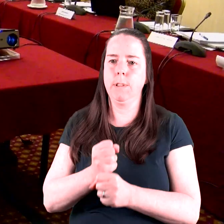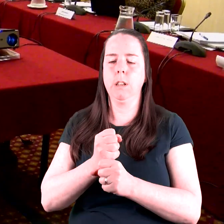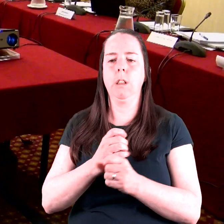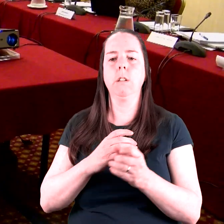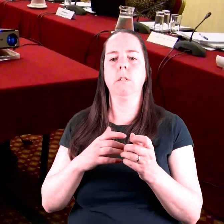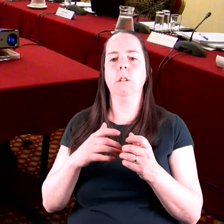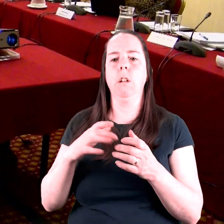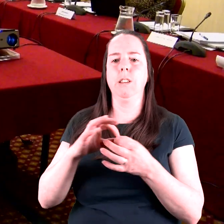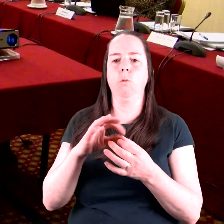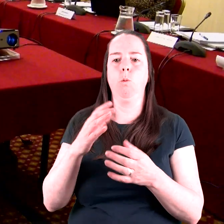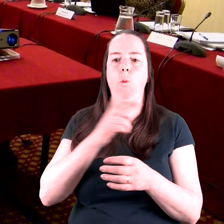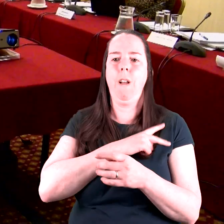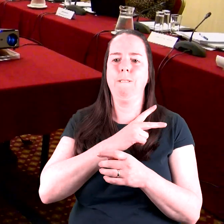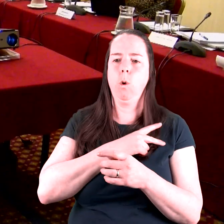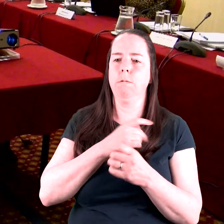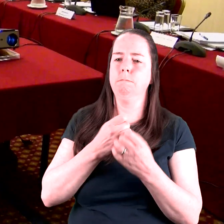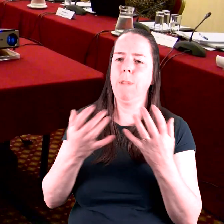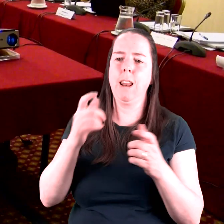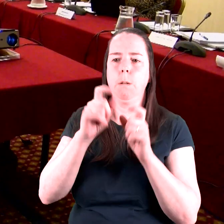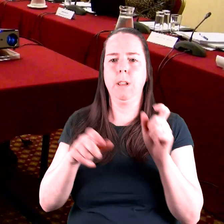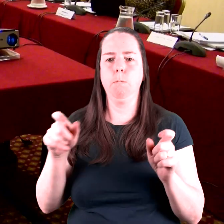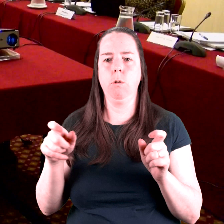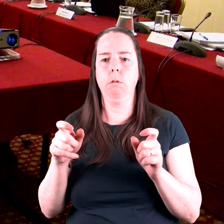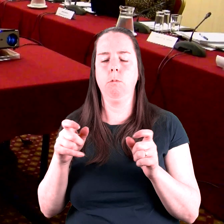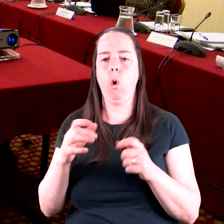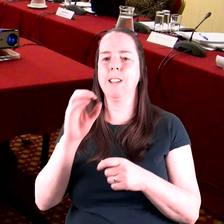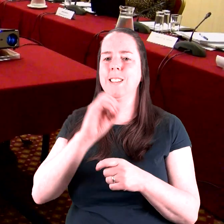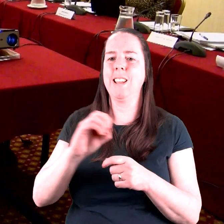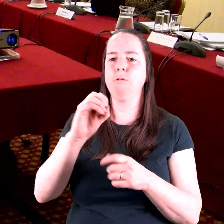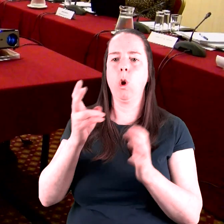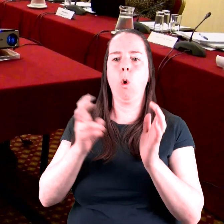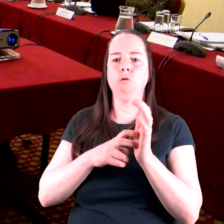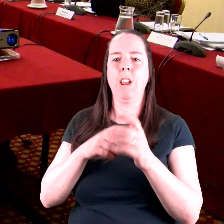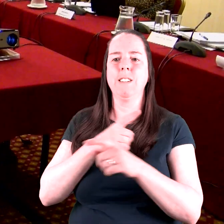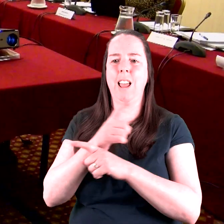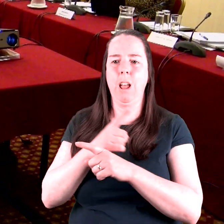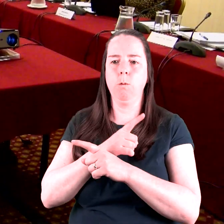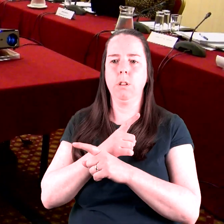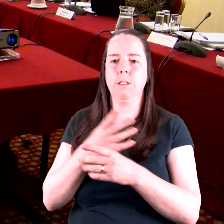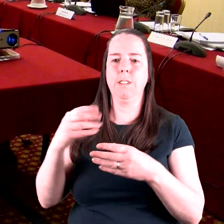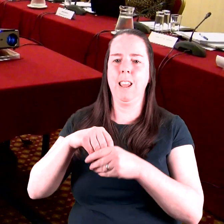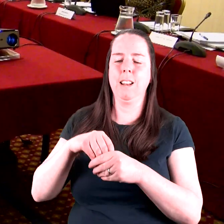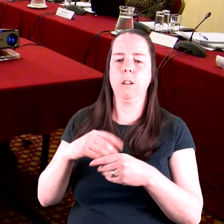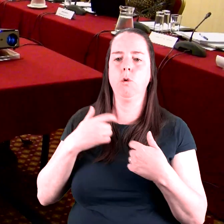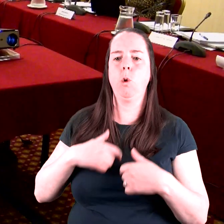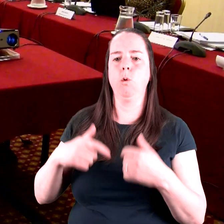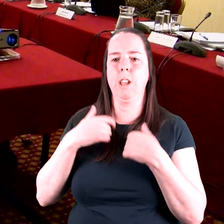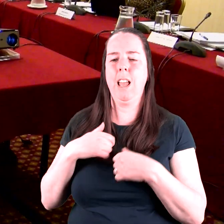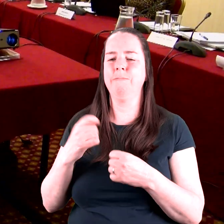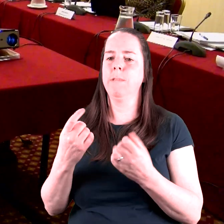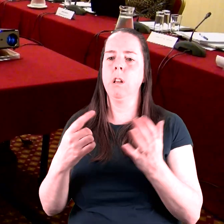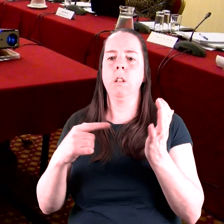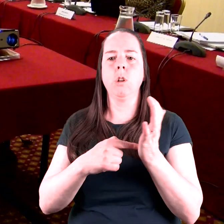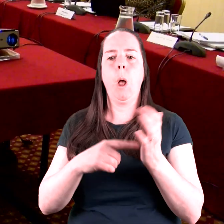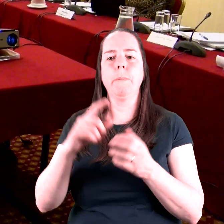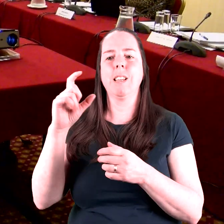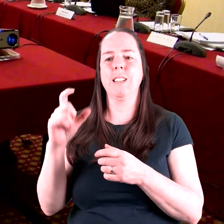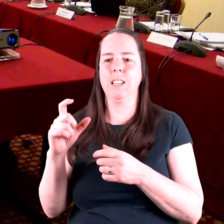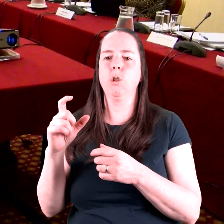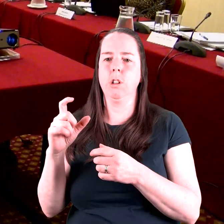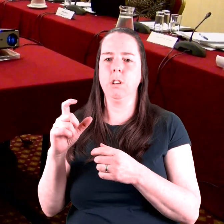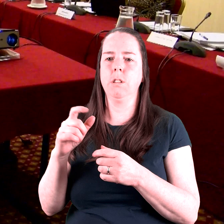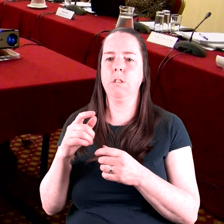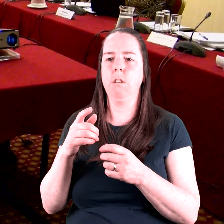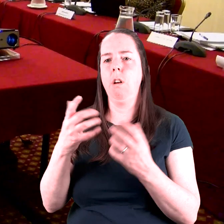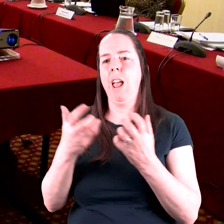this around the workforce, and there's many people that are on zero contracted hours within social care, and it's the terms